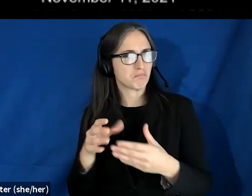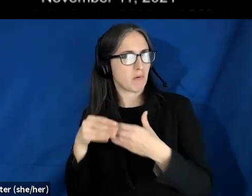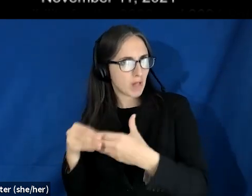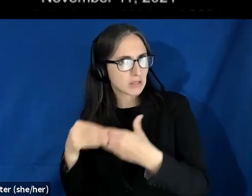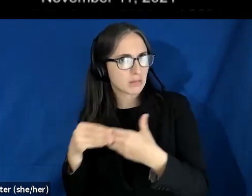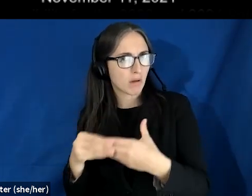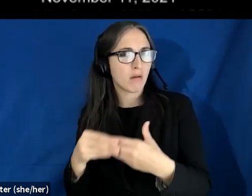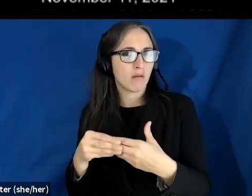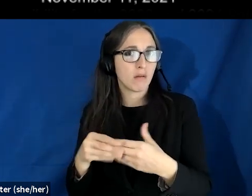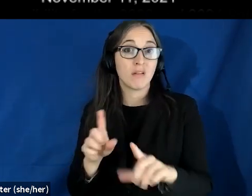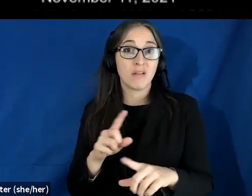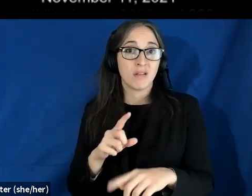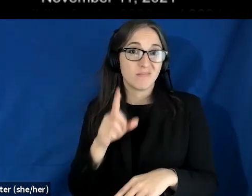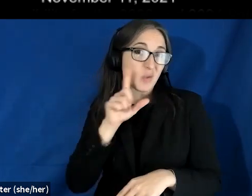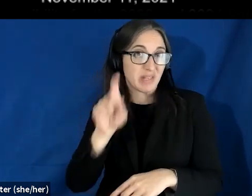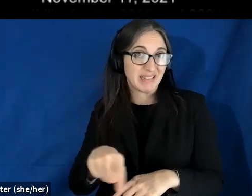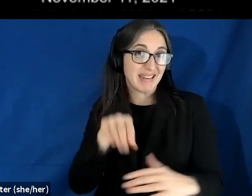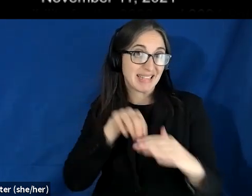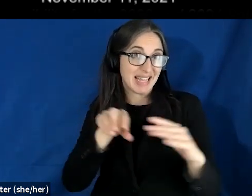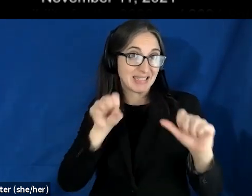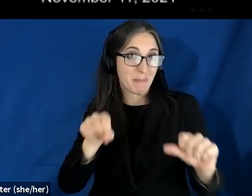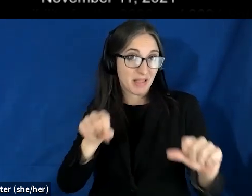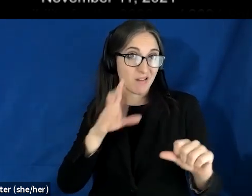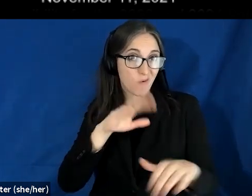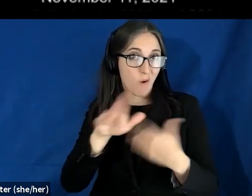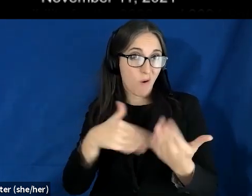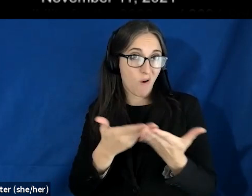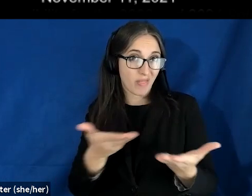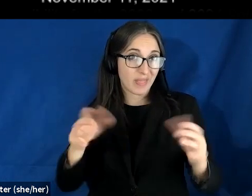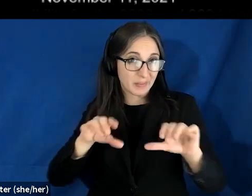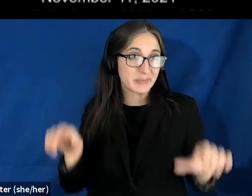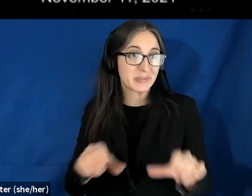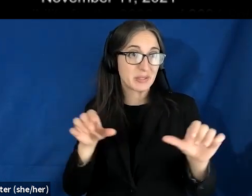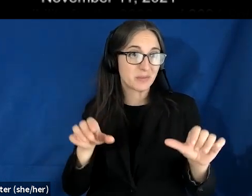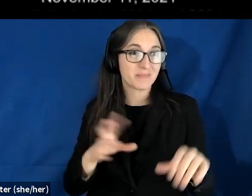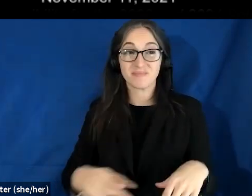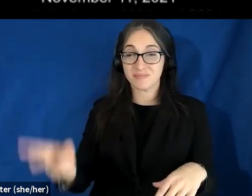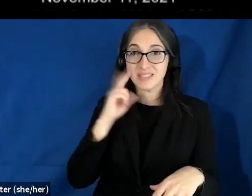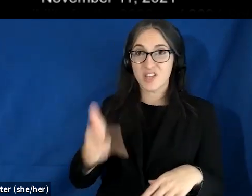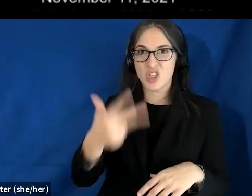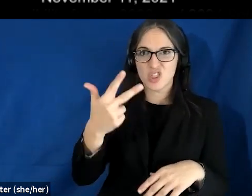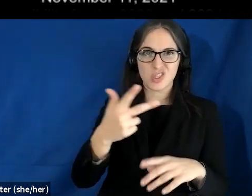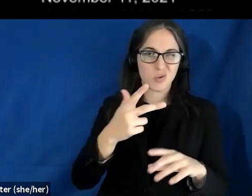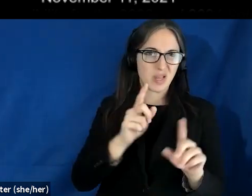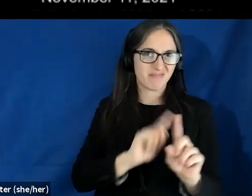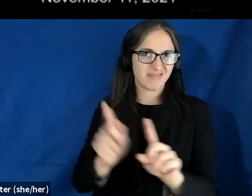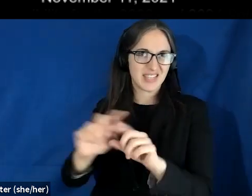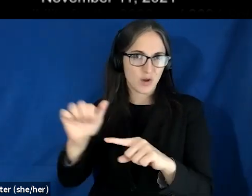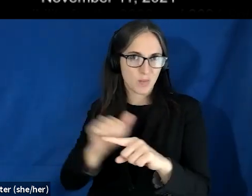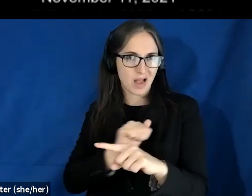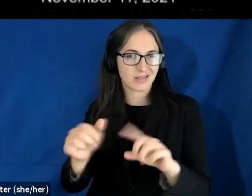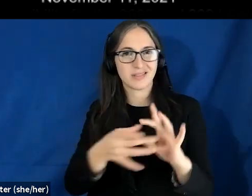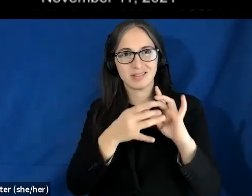we need accessibility in all we do. If you look at these 3 sets of practices that result from UD, UDL, and